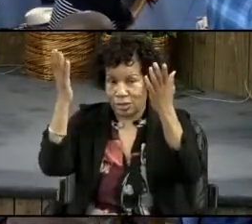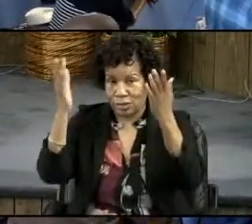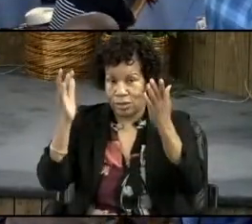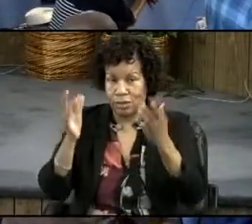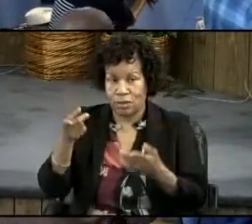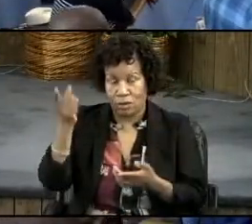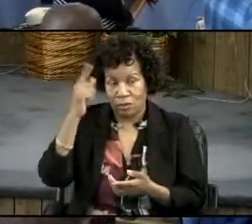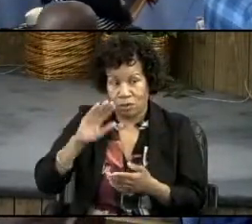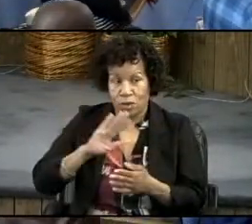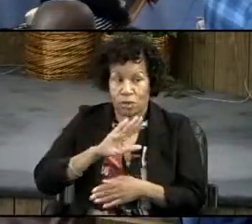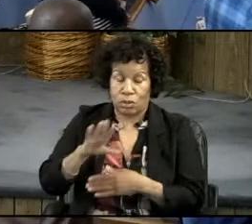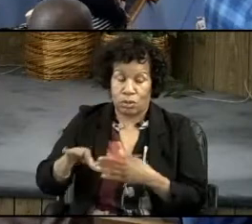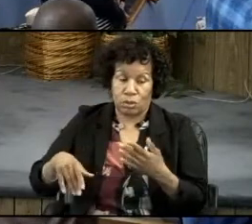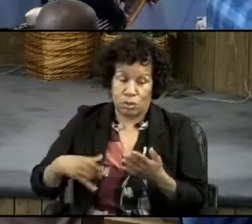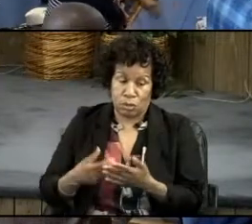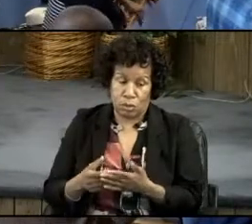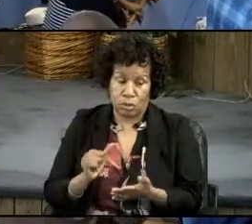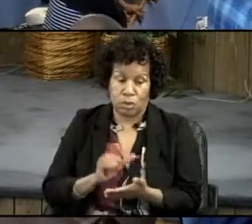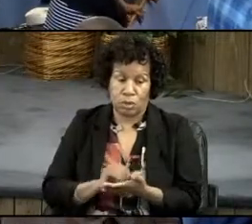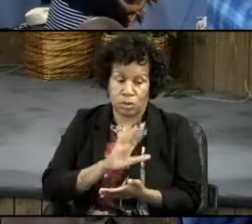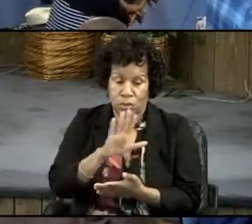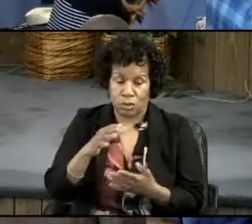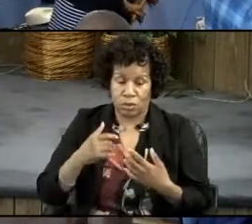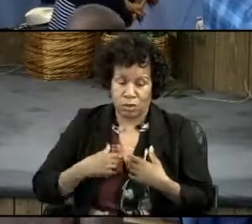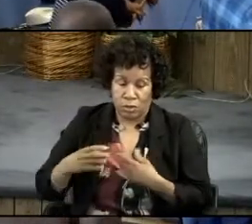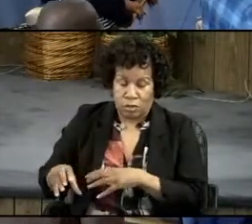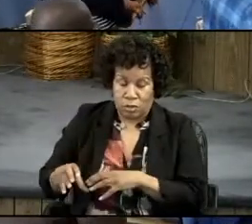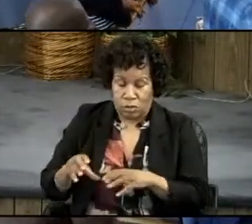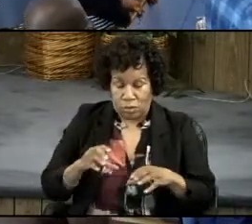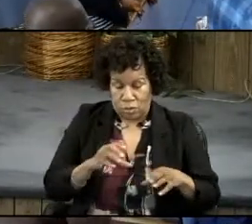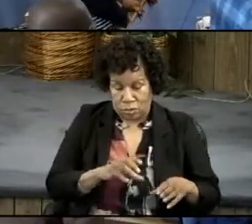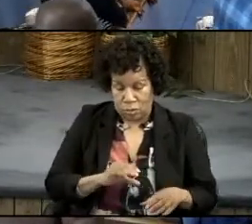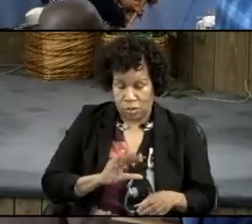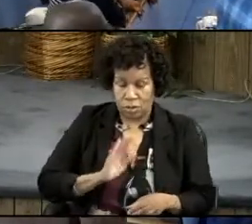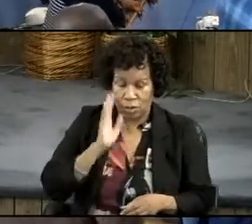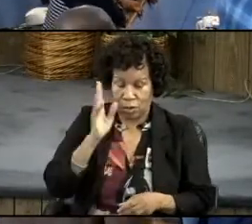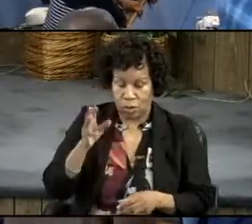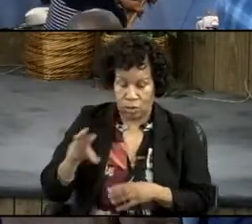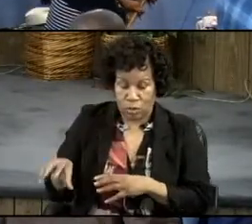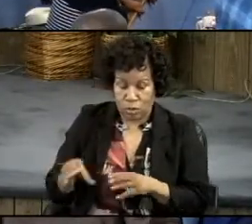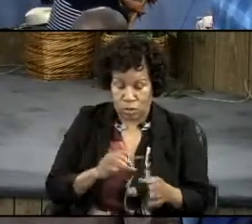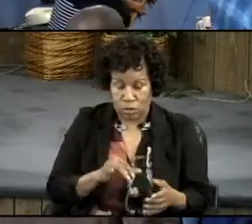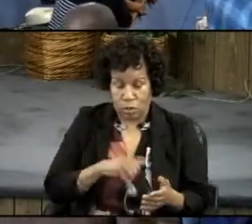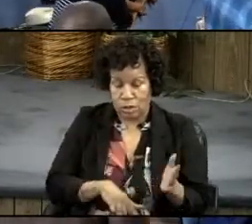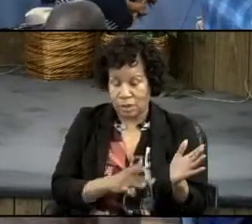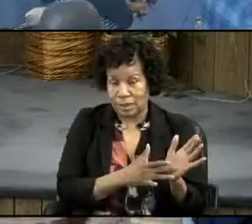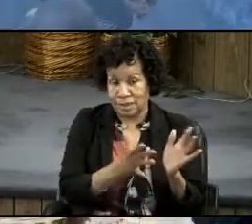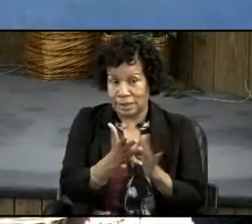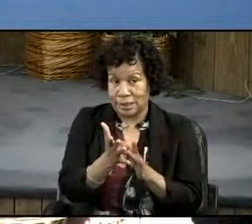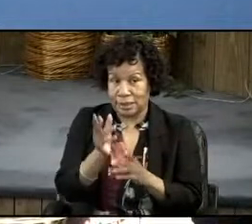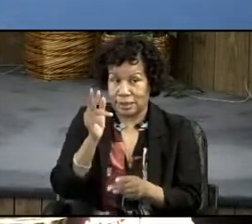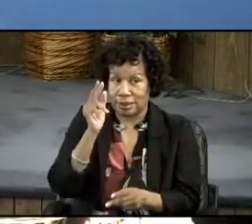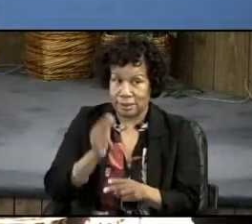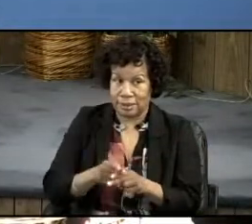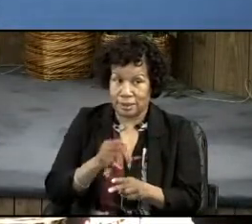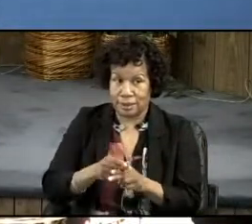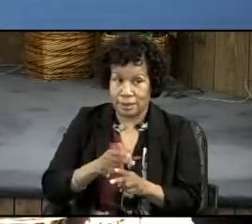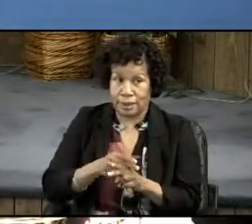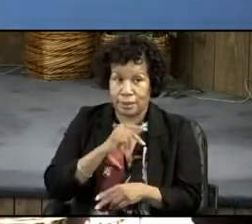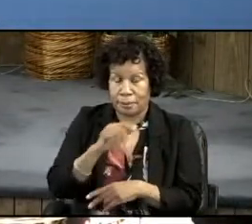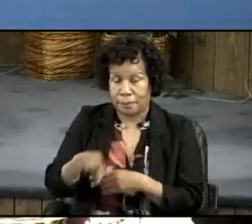Thank you, Jesus, for all that you've done and will do for us. Hallelujah. In Jesus' name, let the people of God